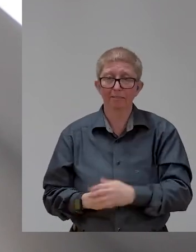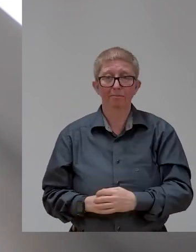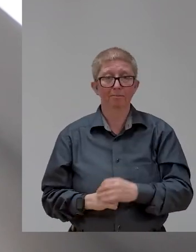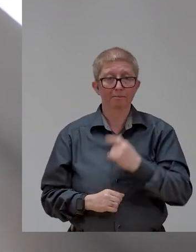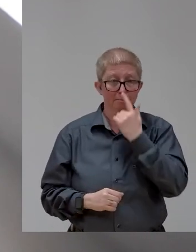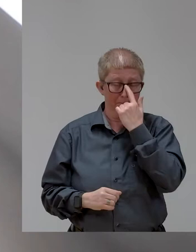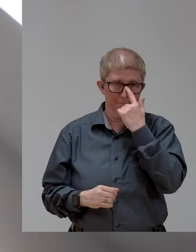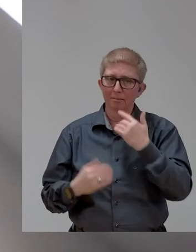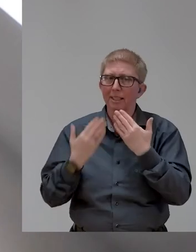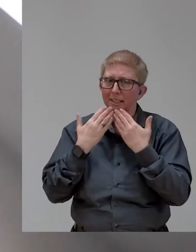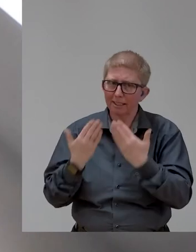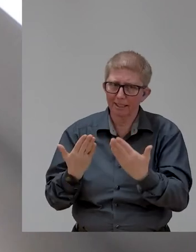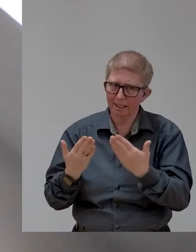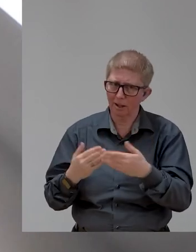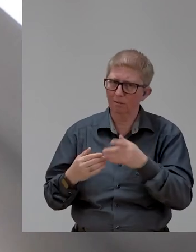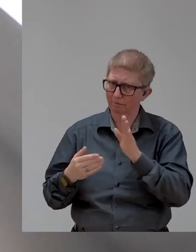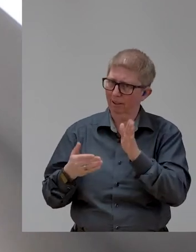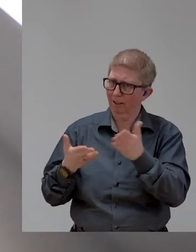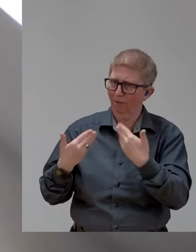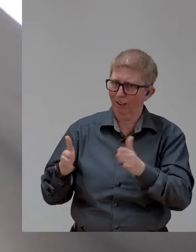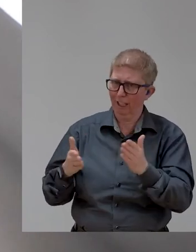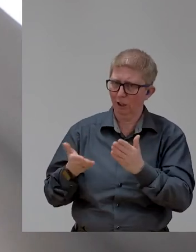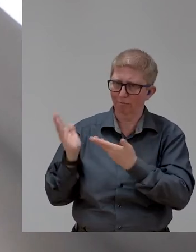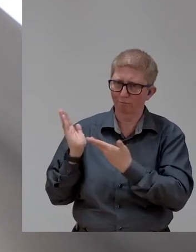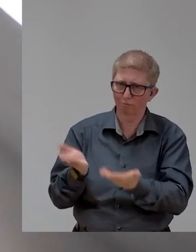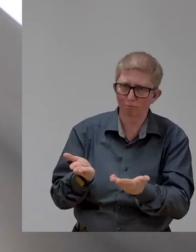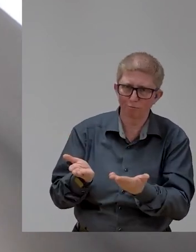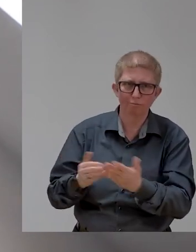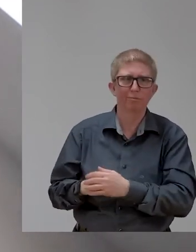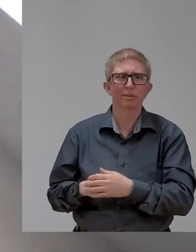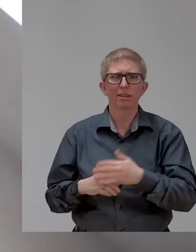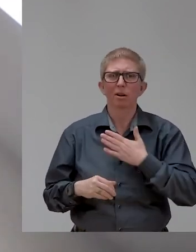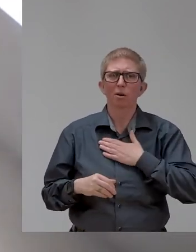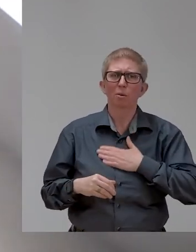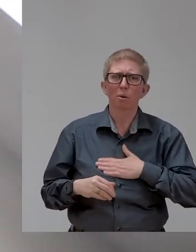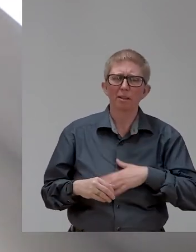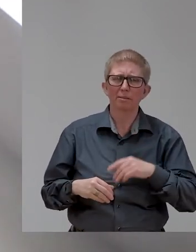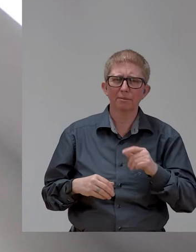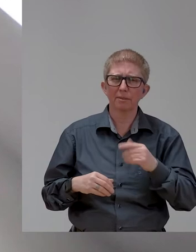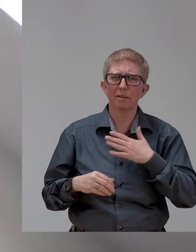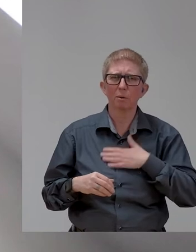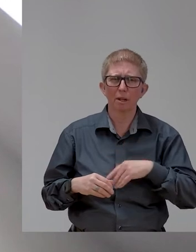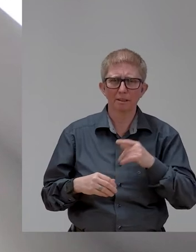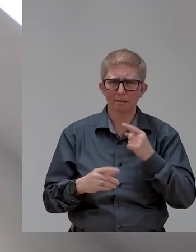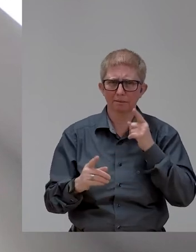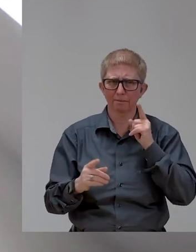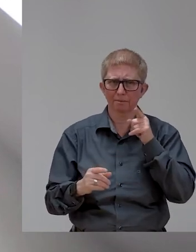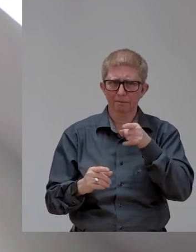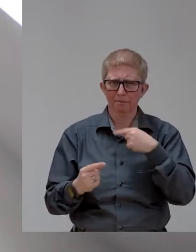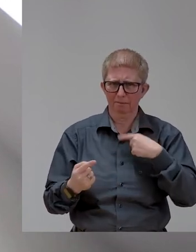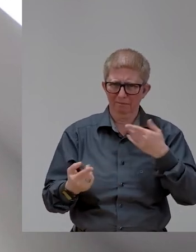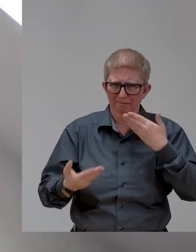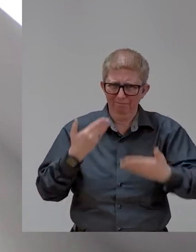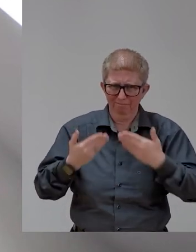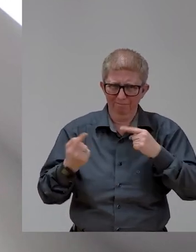very much for this introduction. And I would like to get directly into our session